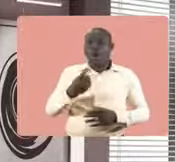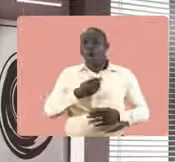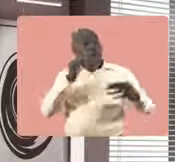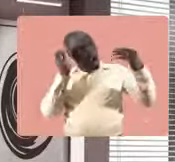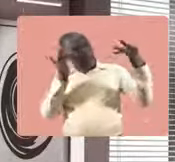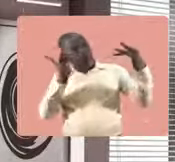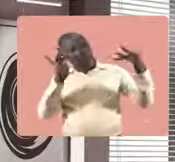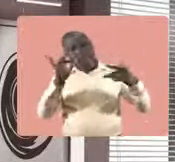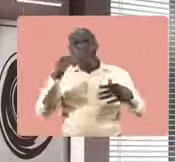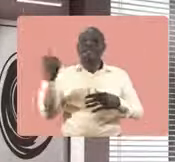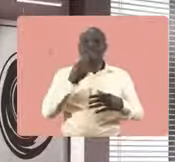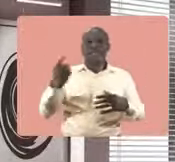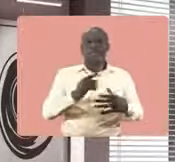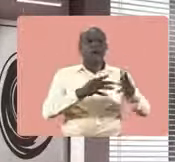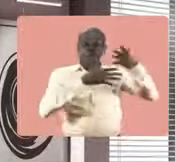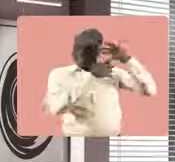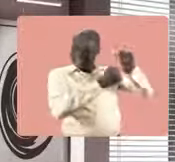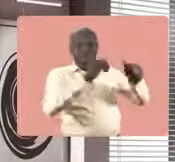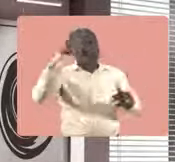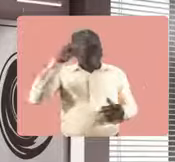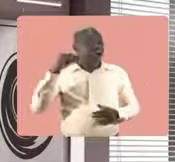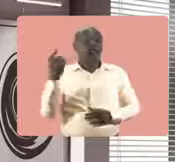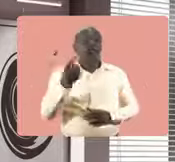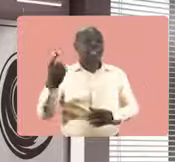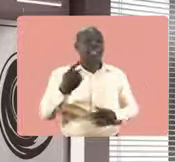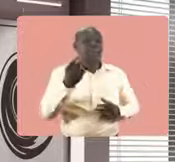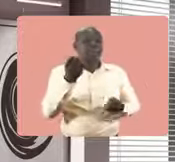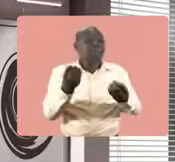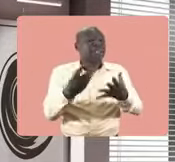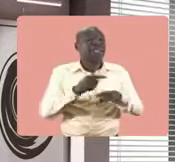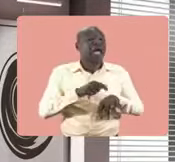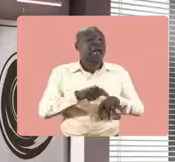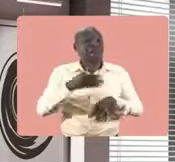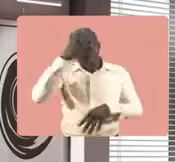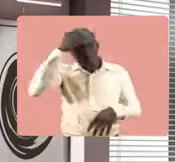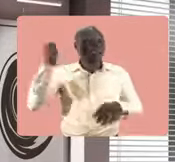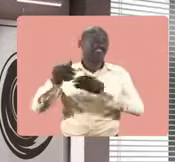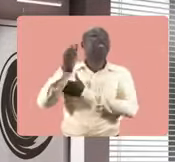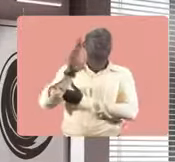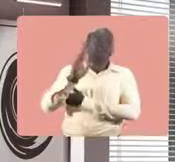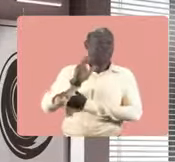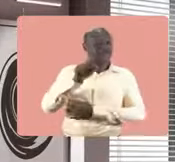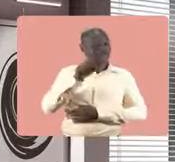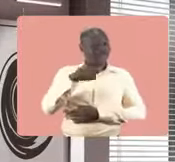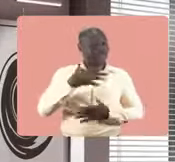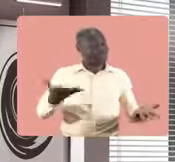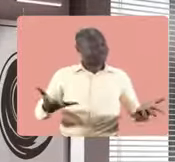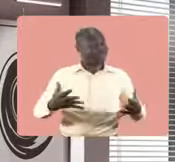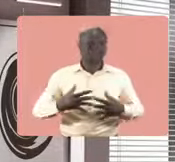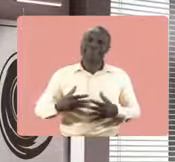akwapem se ebeduru ebre bi no na ne wura free onyankopon minu adafo a wuti